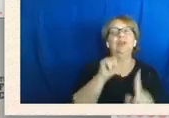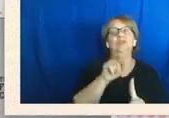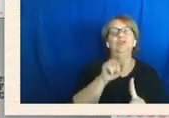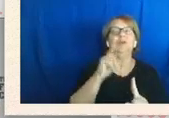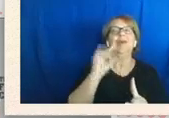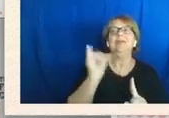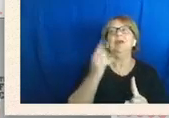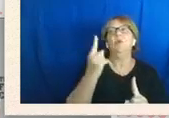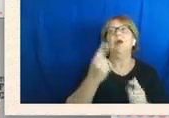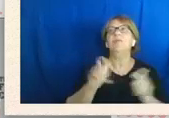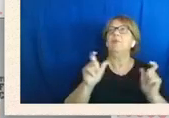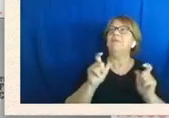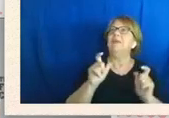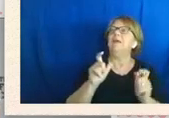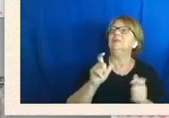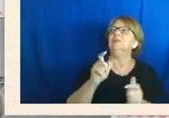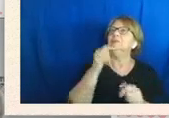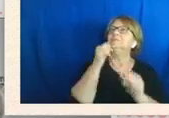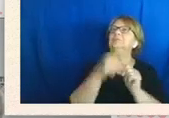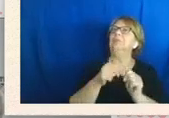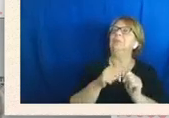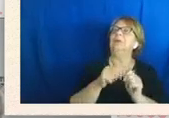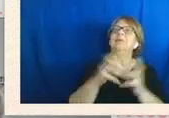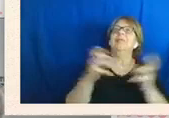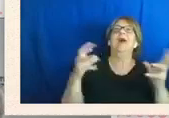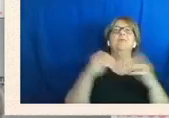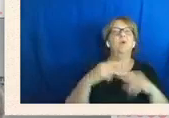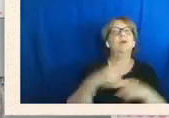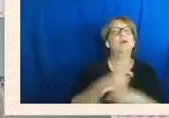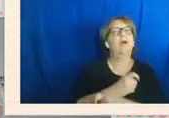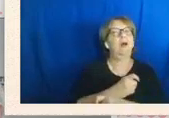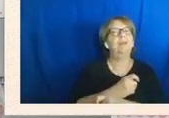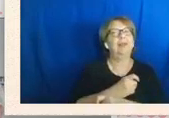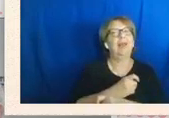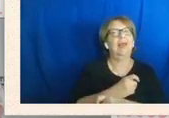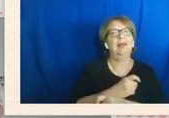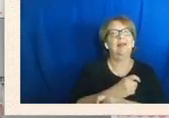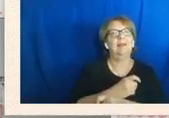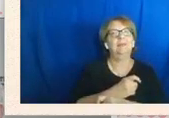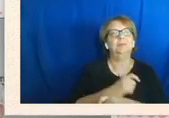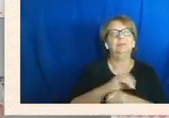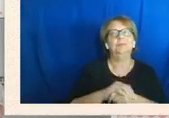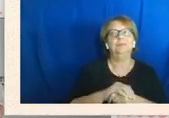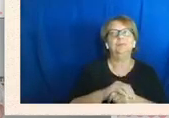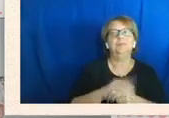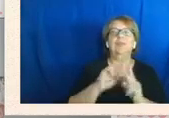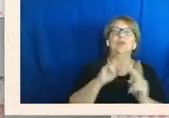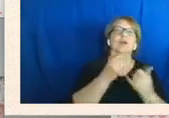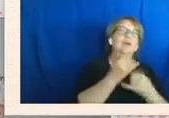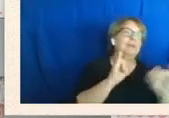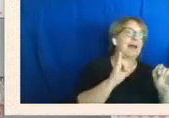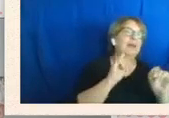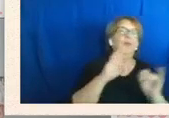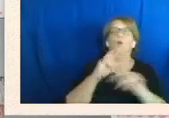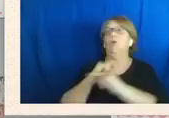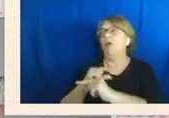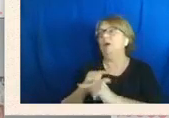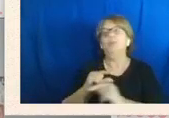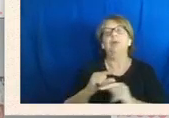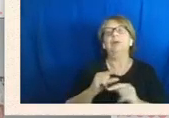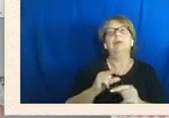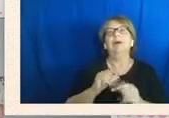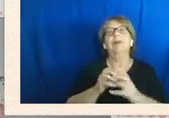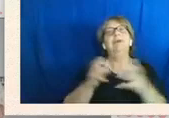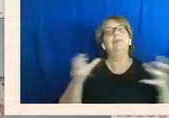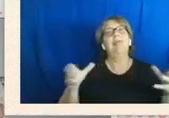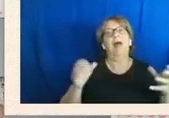takeaways is that it's a lot more complicated than just, either you're independent or you're under guardianship. There's a lot of space